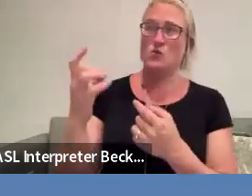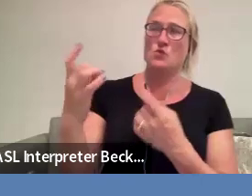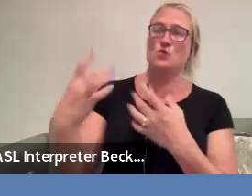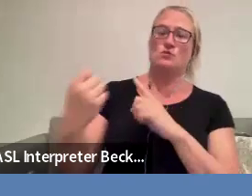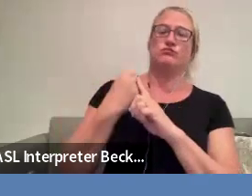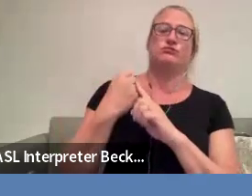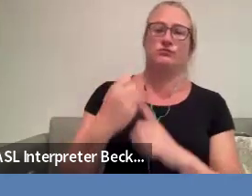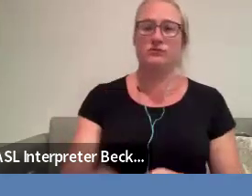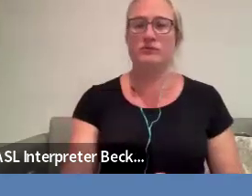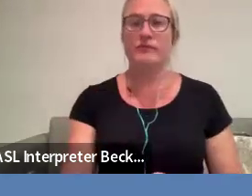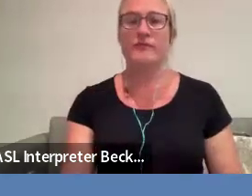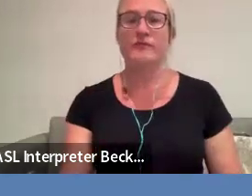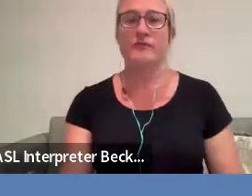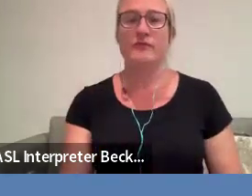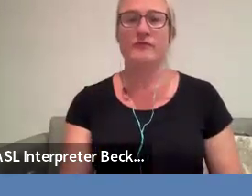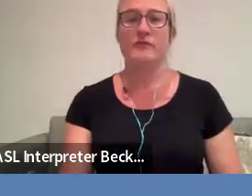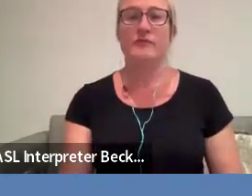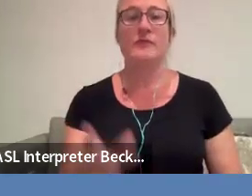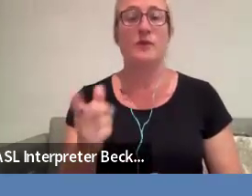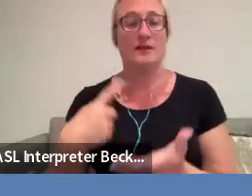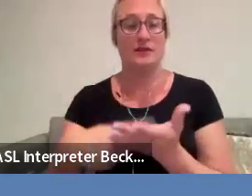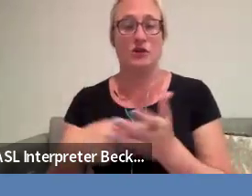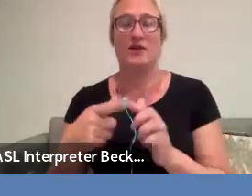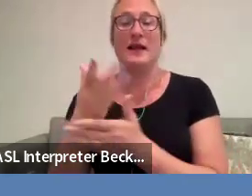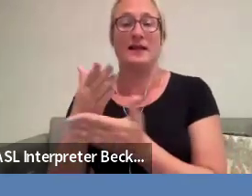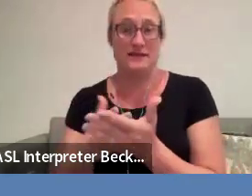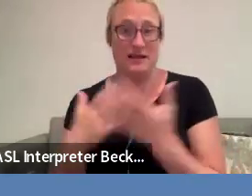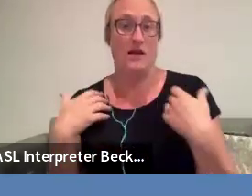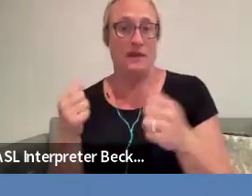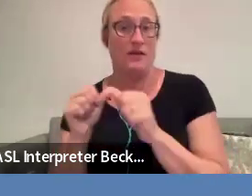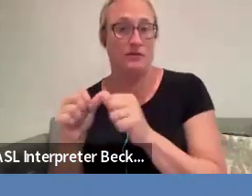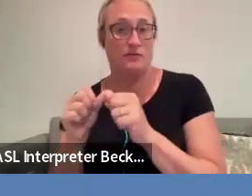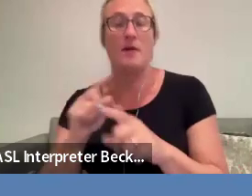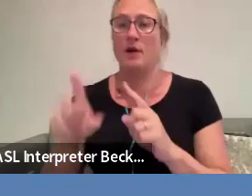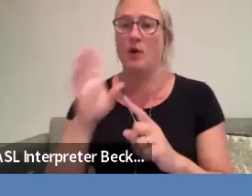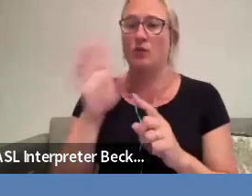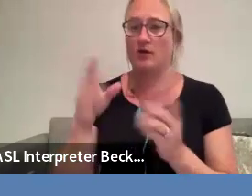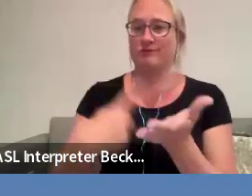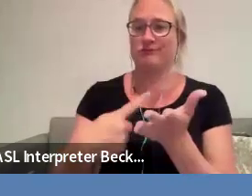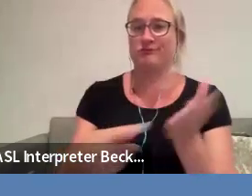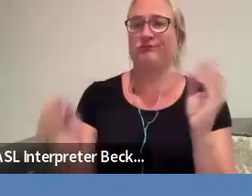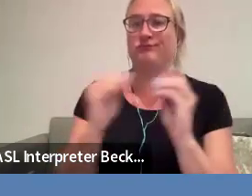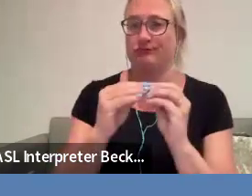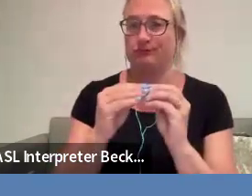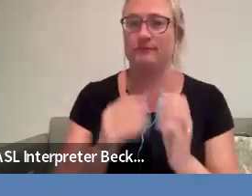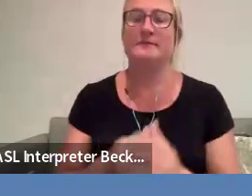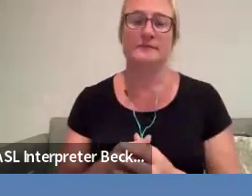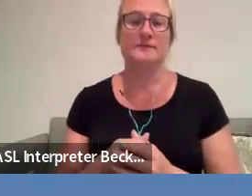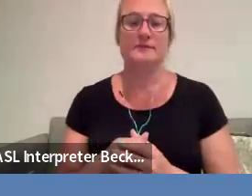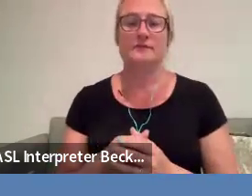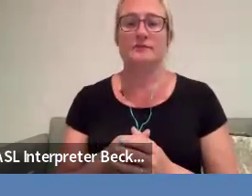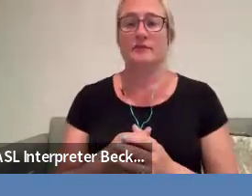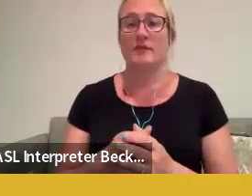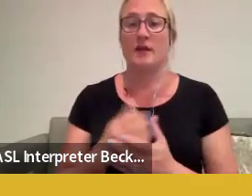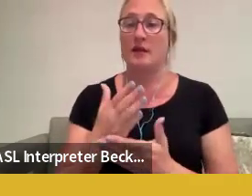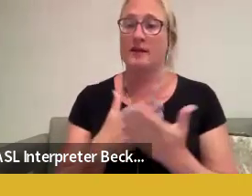So, Maria went over a few chronic health conditions, and we'll go over a few more. As you can see here, some of the conditions